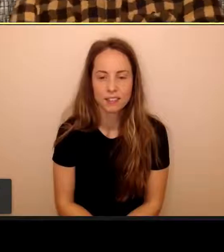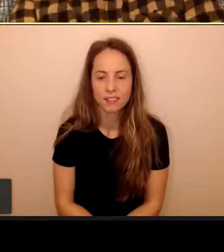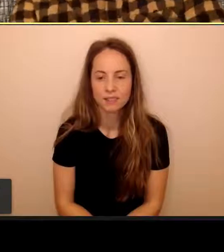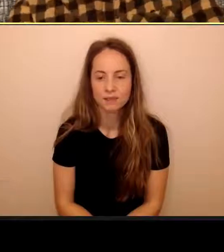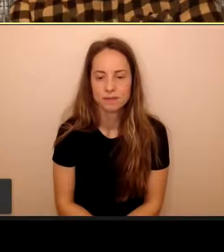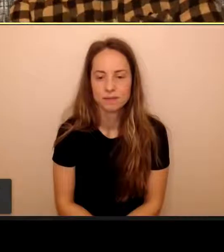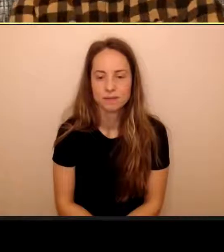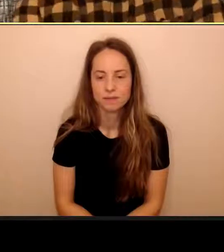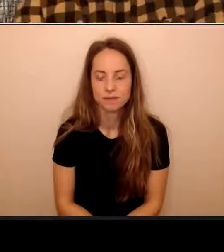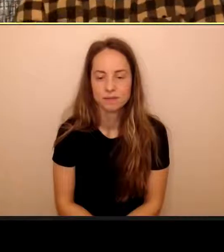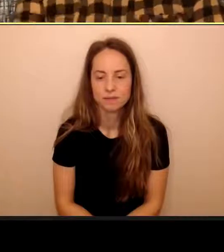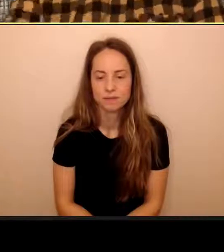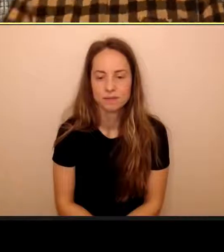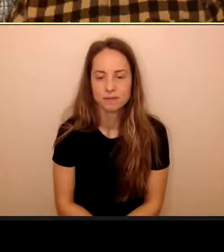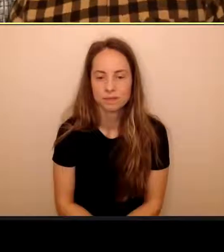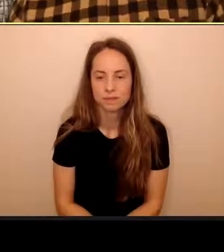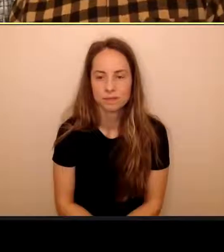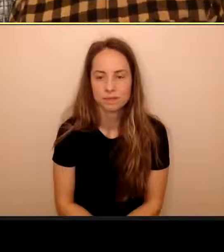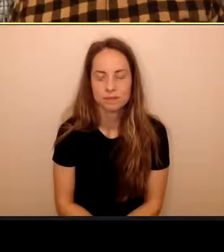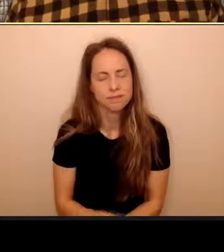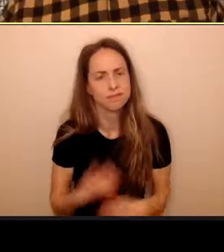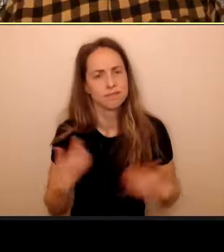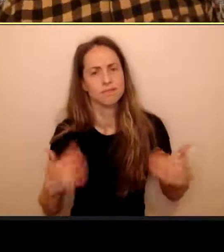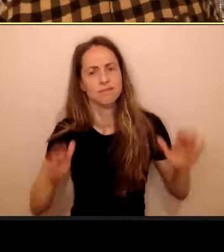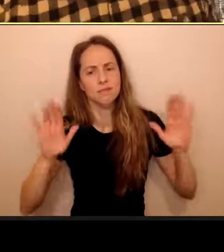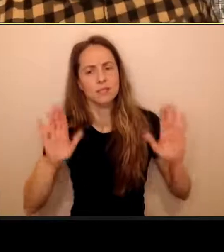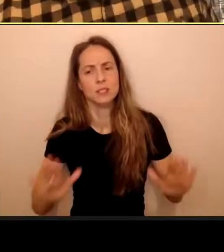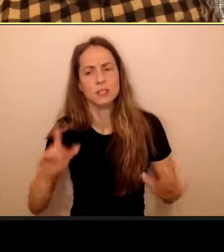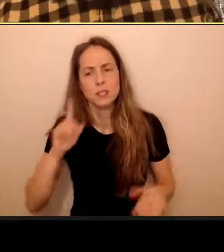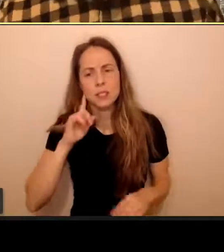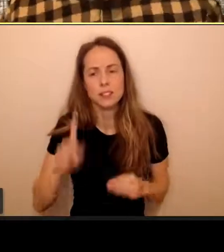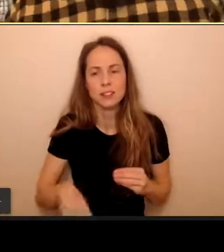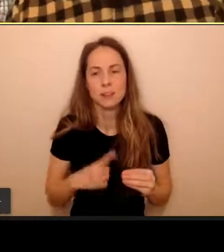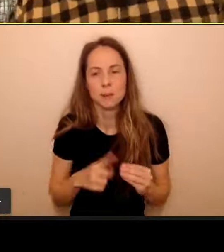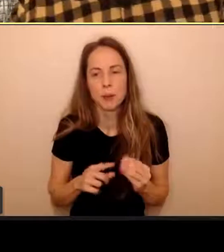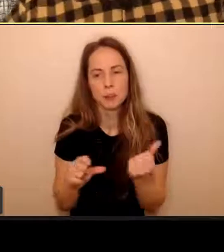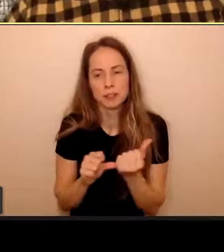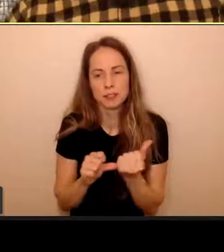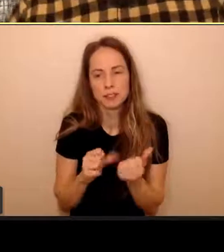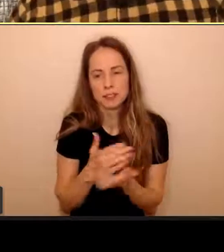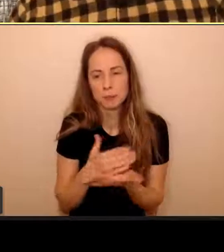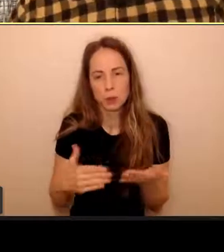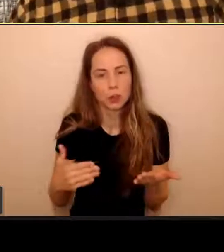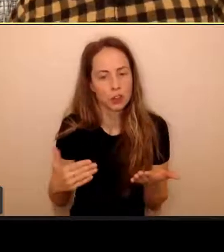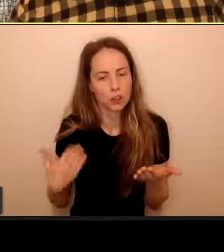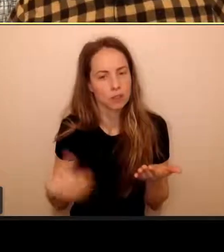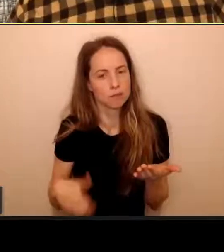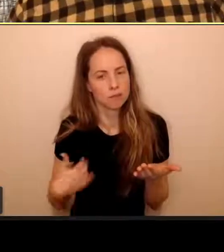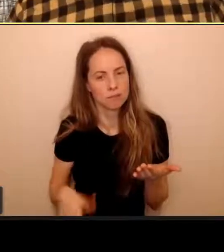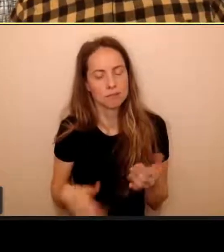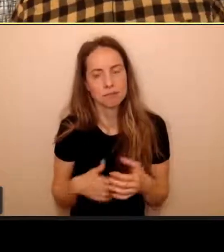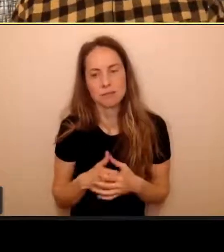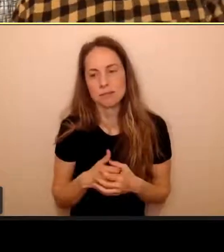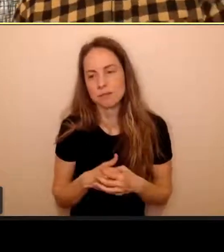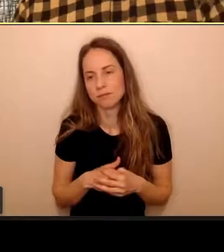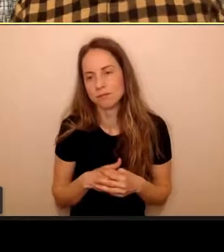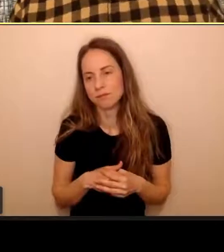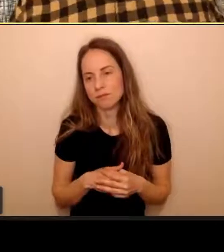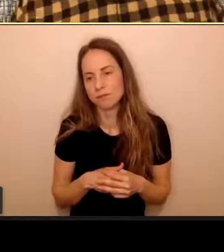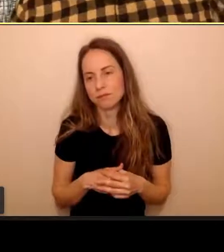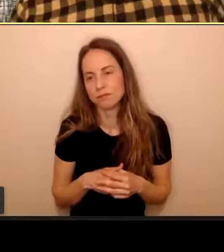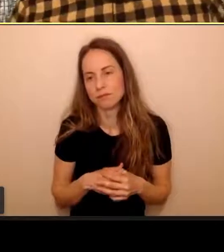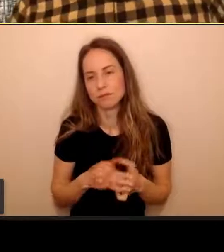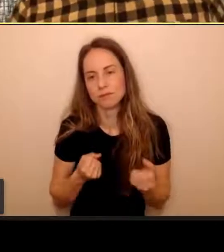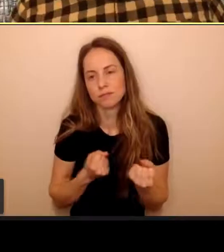Oh, that's really great to hear about the assistance part, as far as supporting